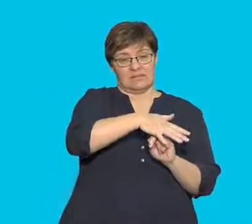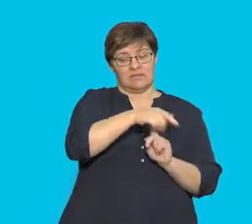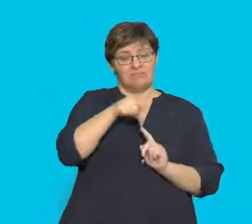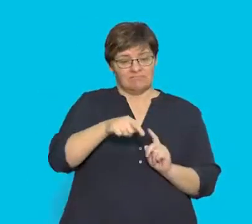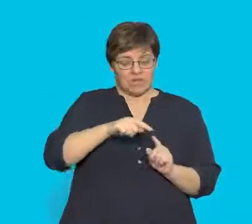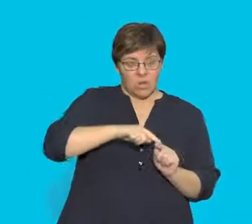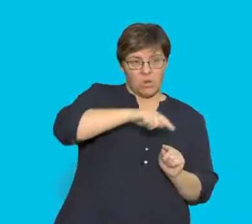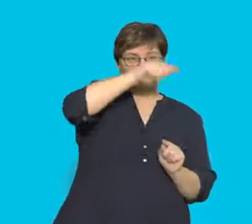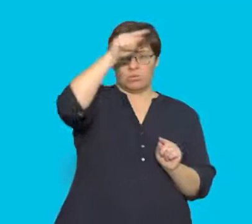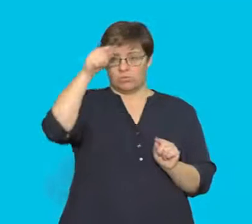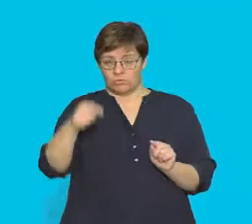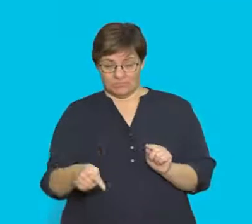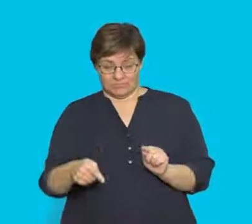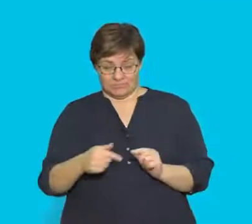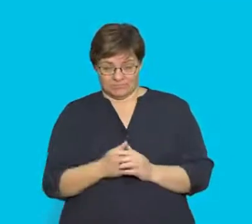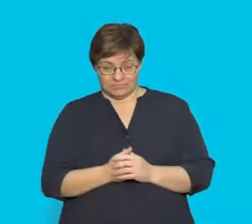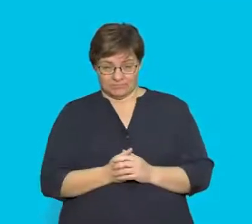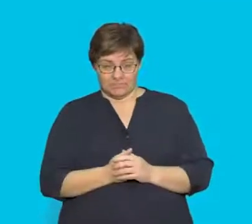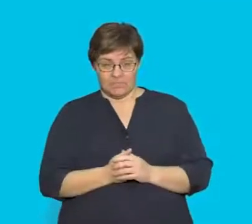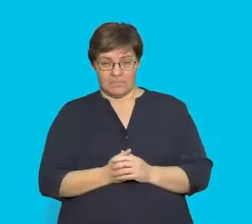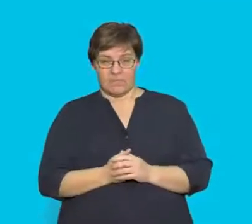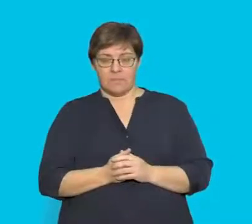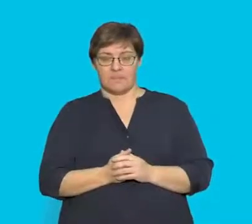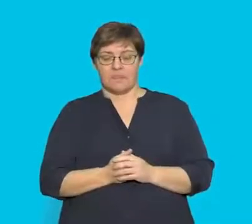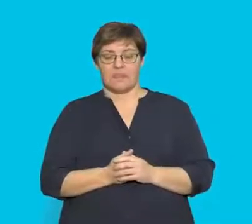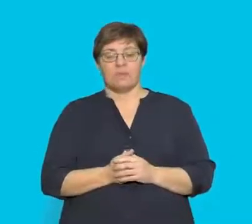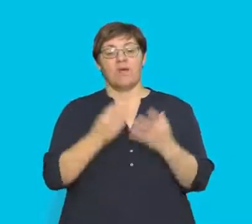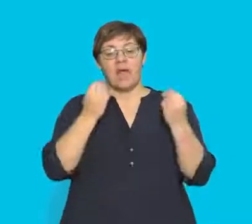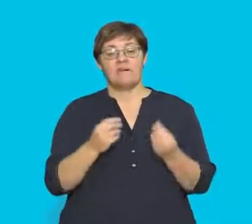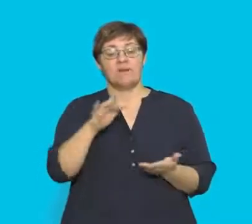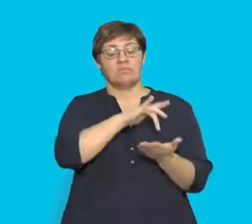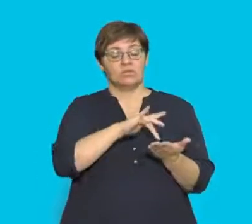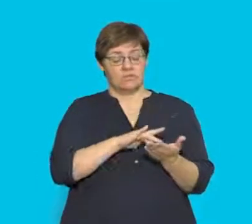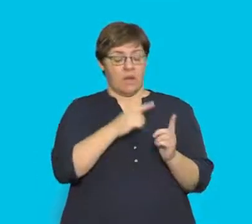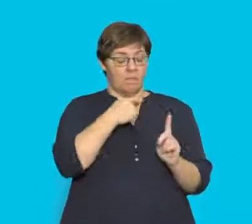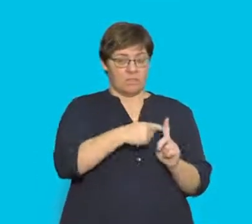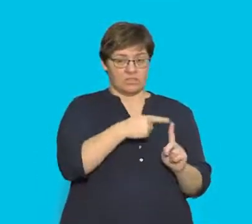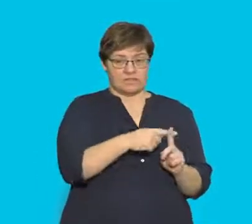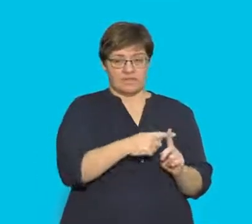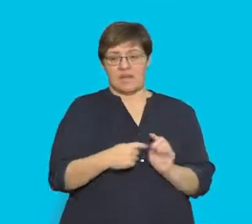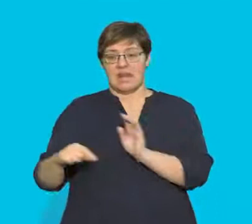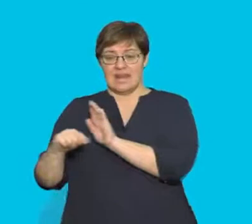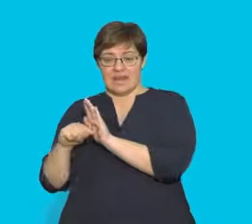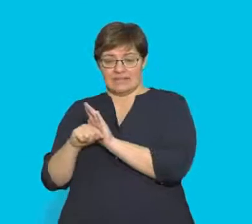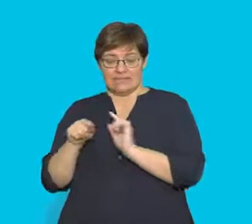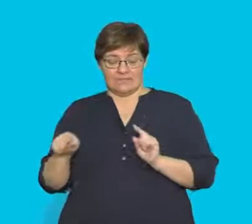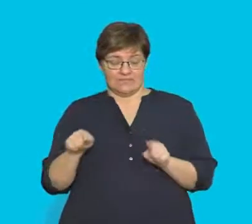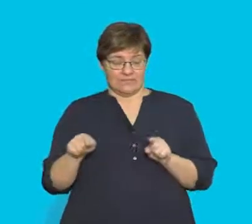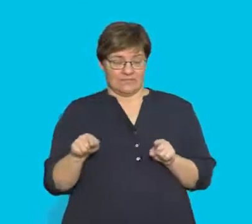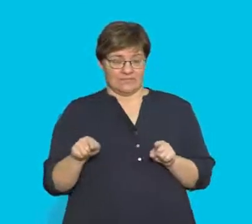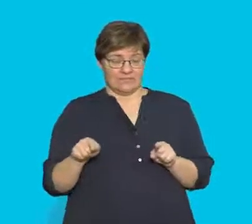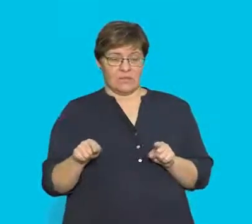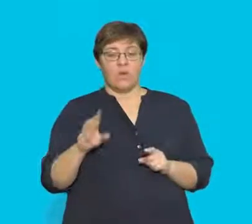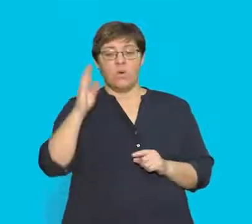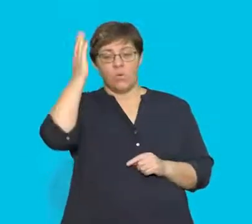this looped wire. Now remember, we've got in this position over here the positive, here's the negative, so we